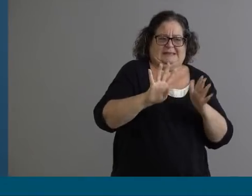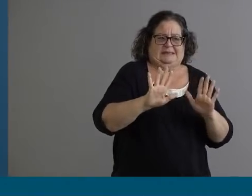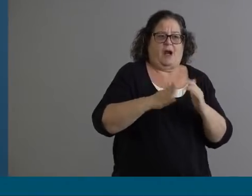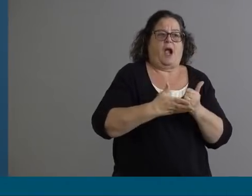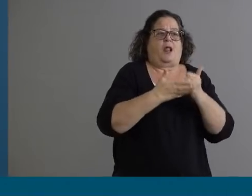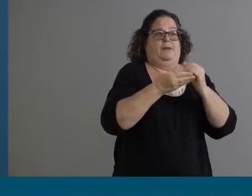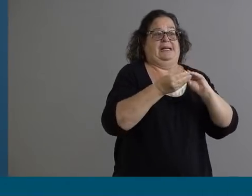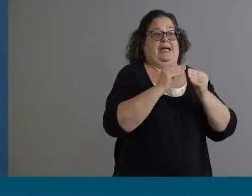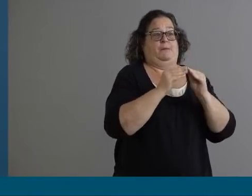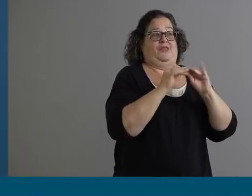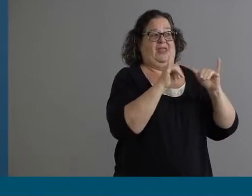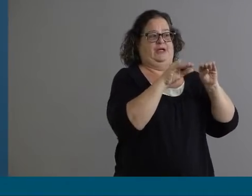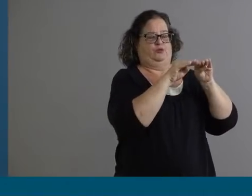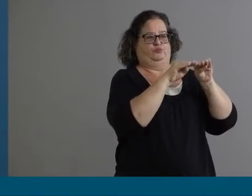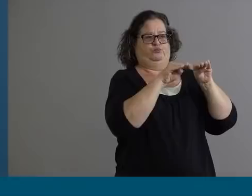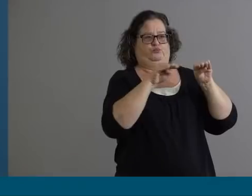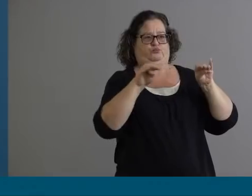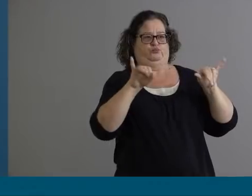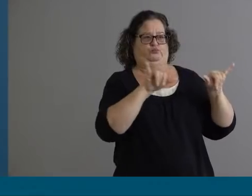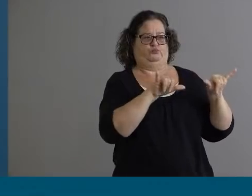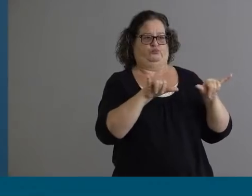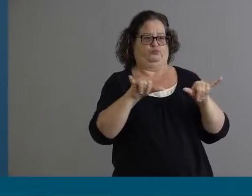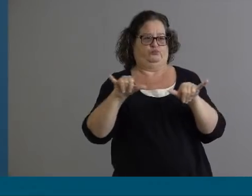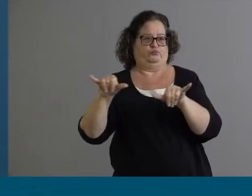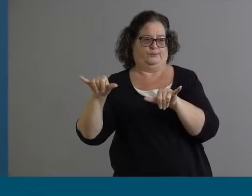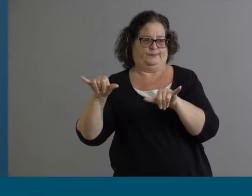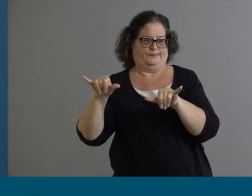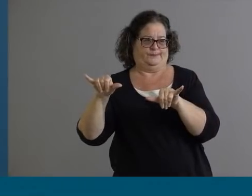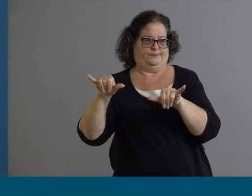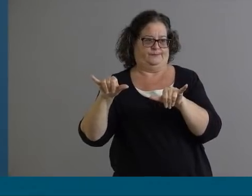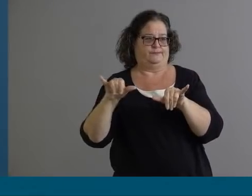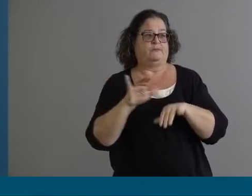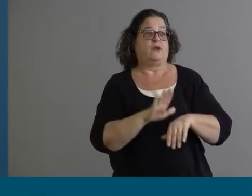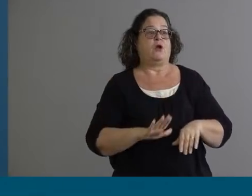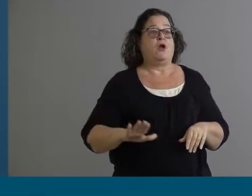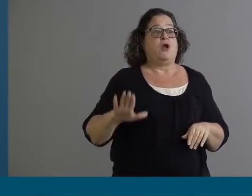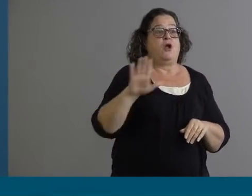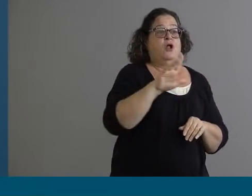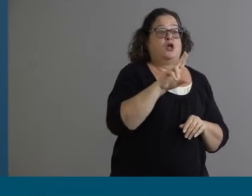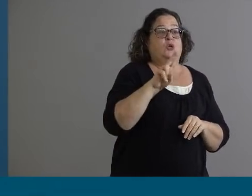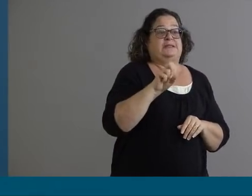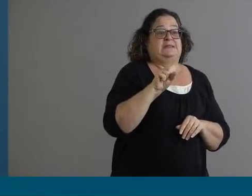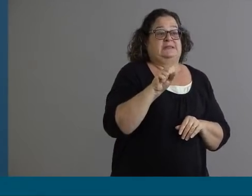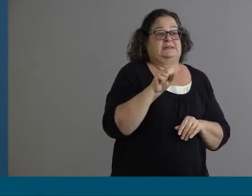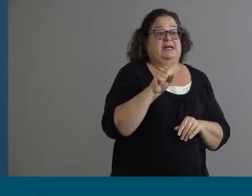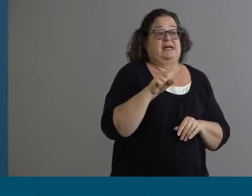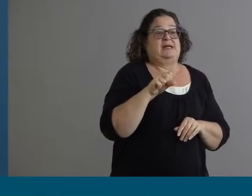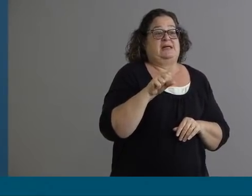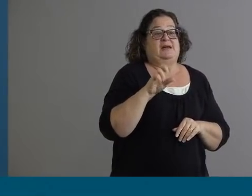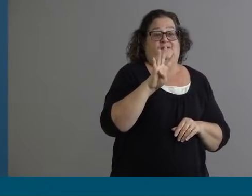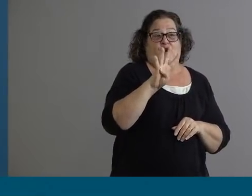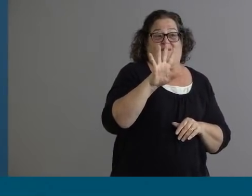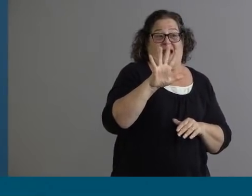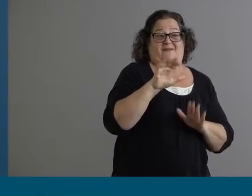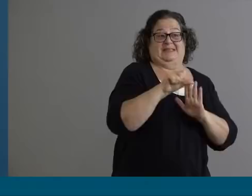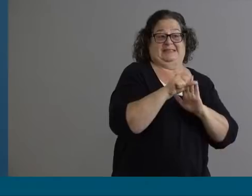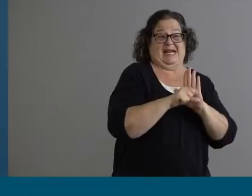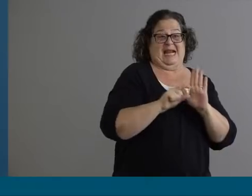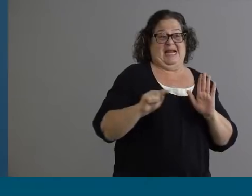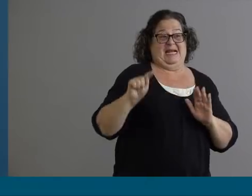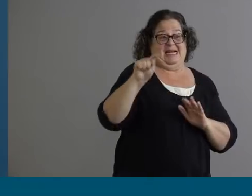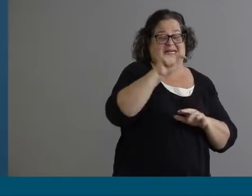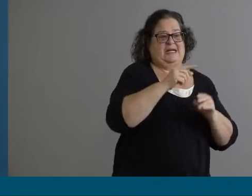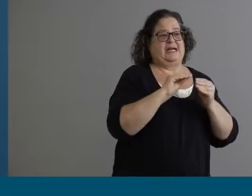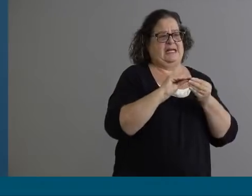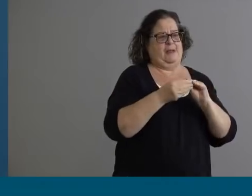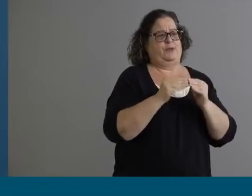nation, 45 states are seeing an increase in COVID-19 cases over the last 2 weeks.